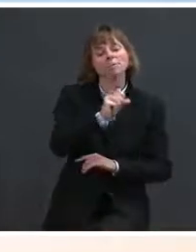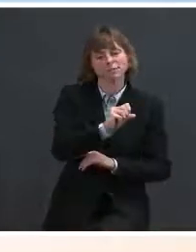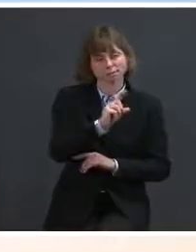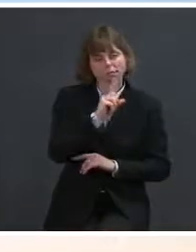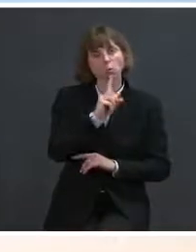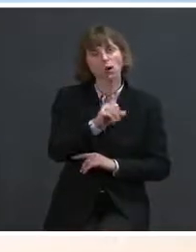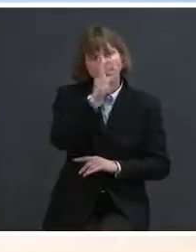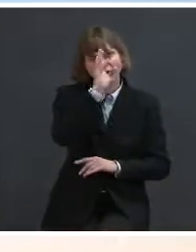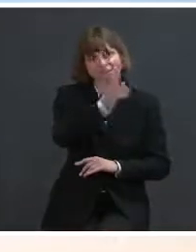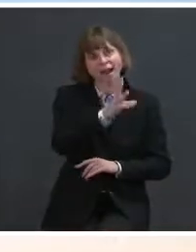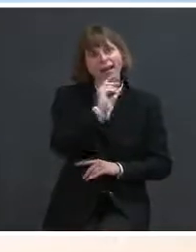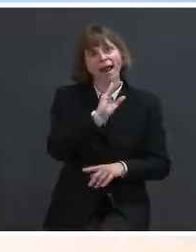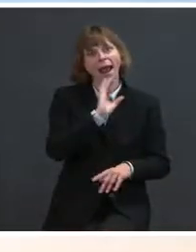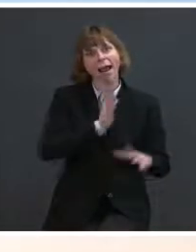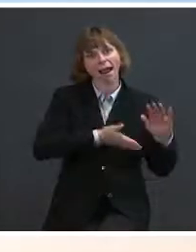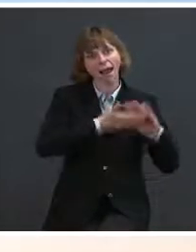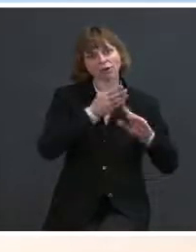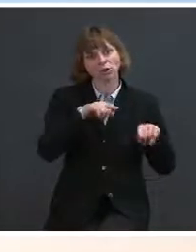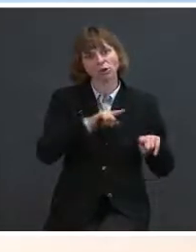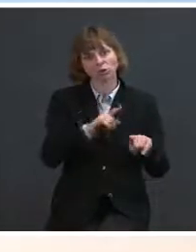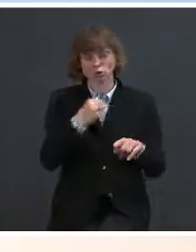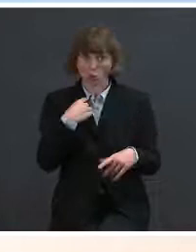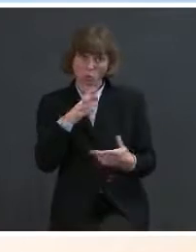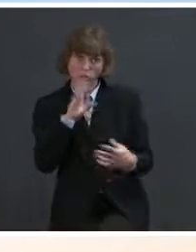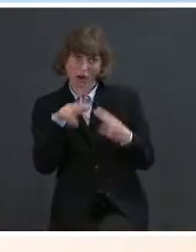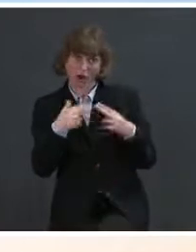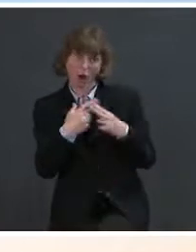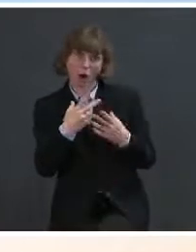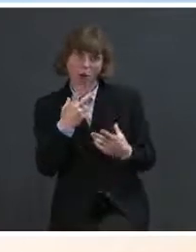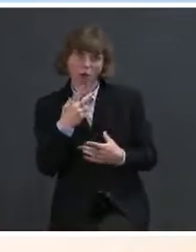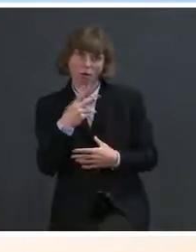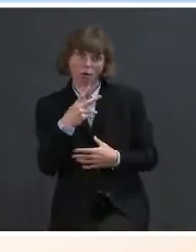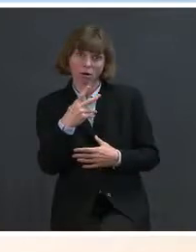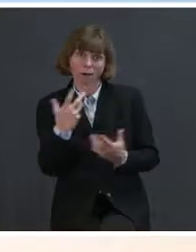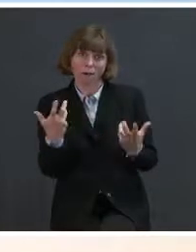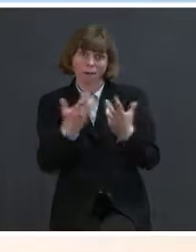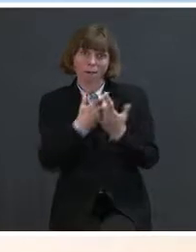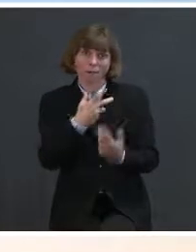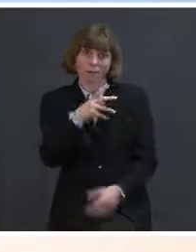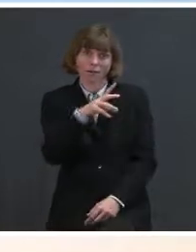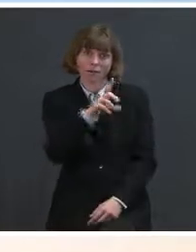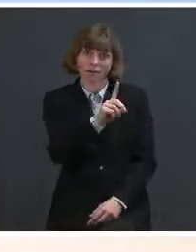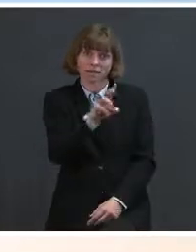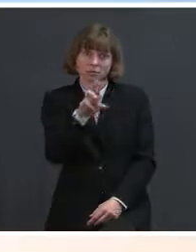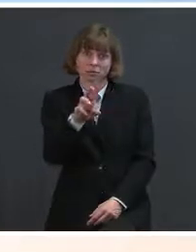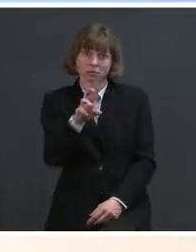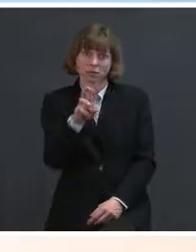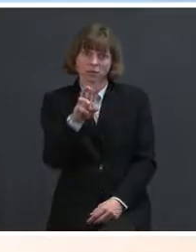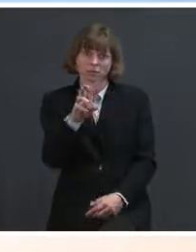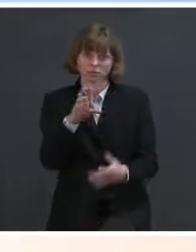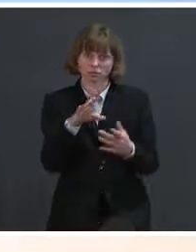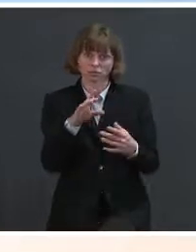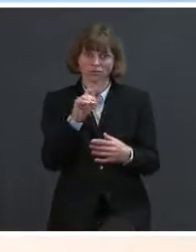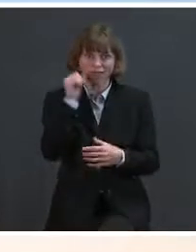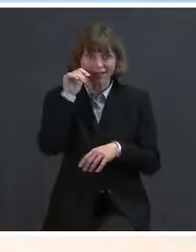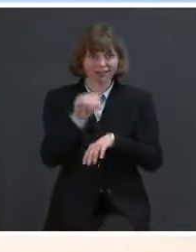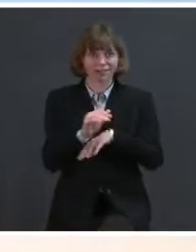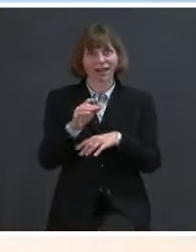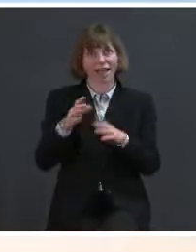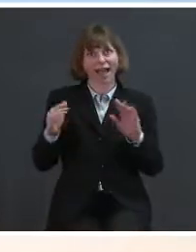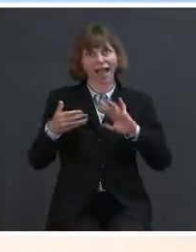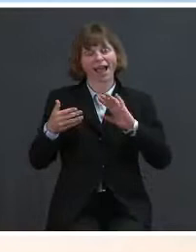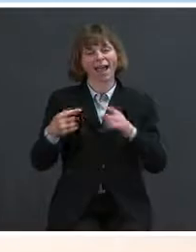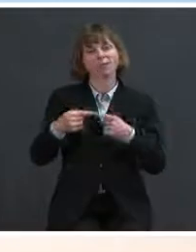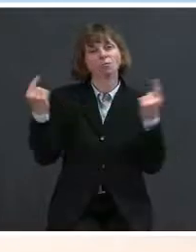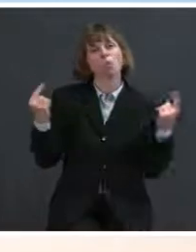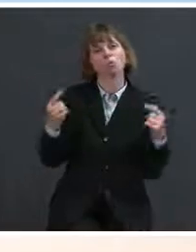president. So in the spirit of bipartisanship and unity last night, as opposed to the first comments which spoke about the denials in the first days, weeks, and months, why not just